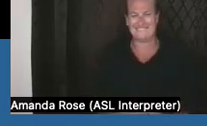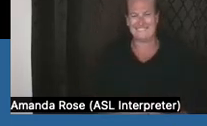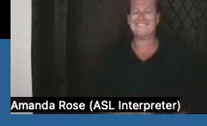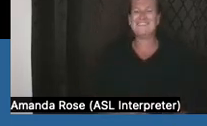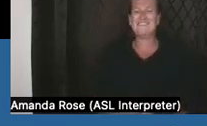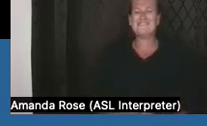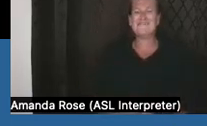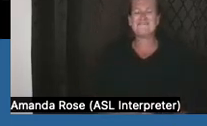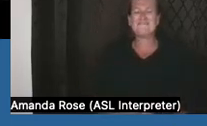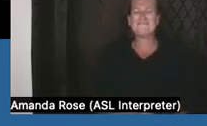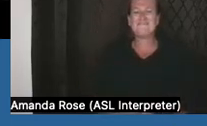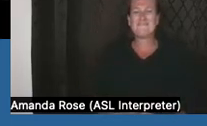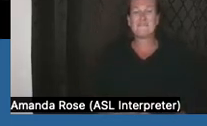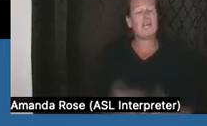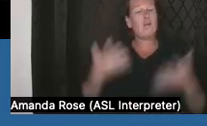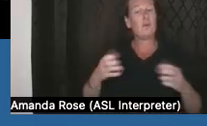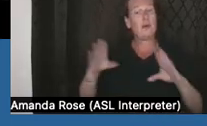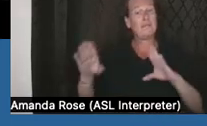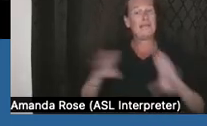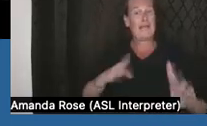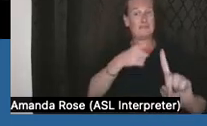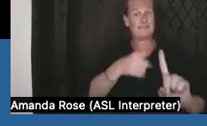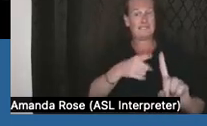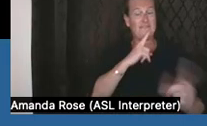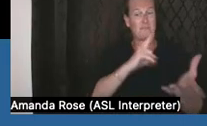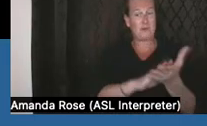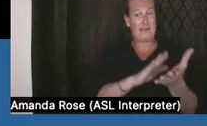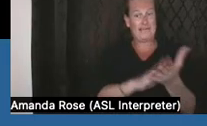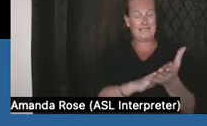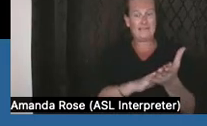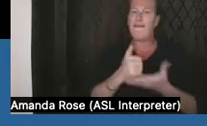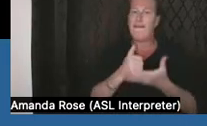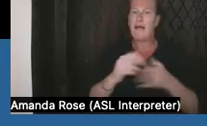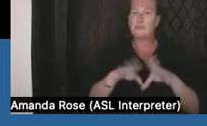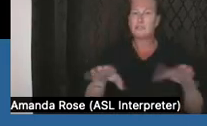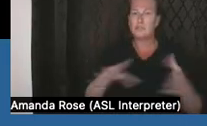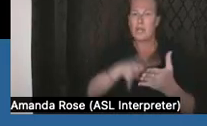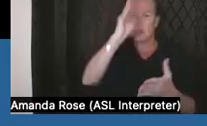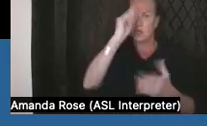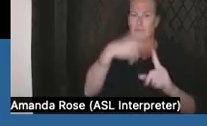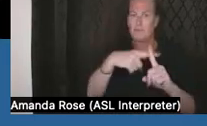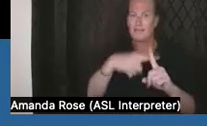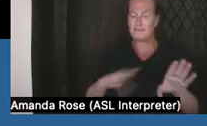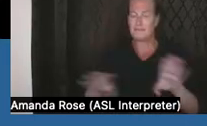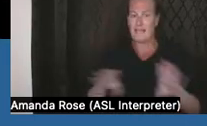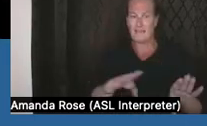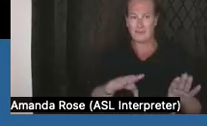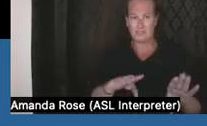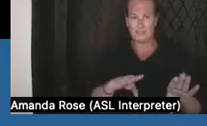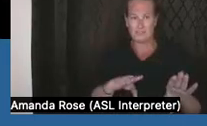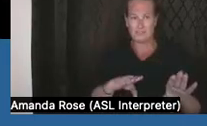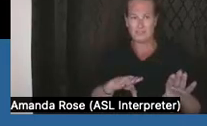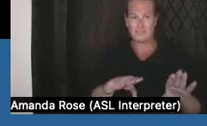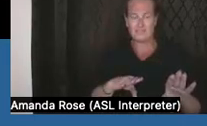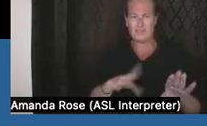Hey, Dad, how about those points? Yeah. We want behavior-specific praise. It's a type of praise that helps children learn the positive behaviors and look and feel like.